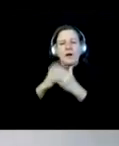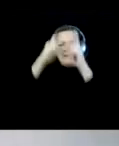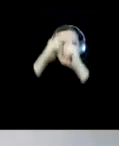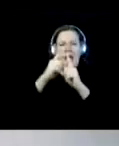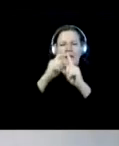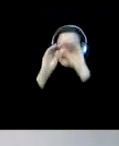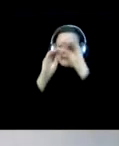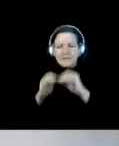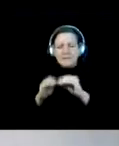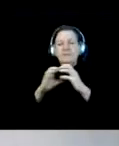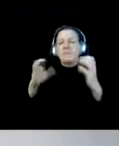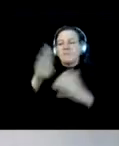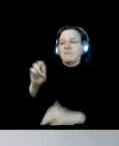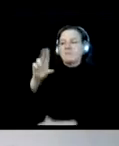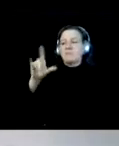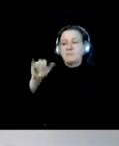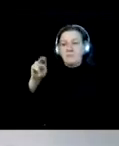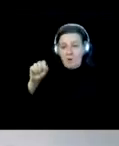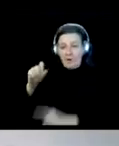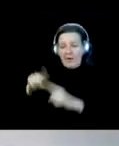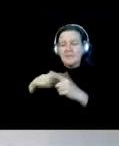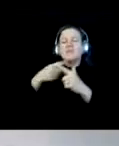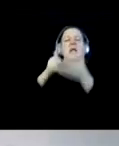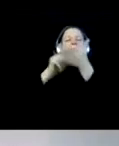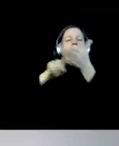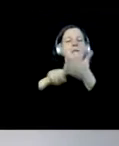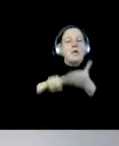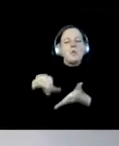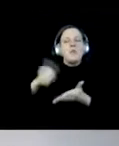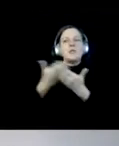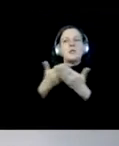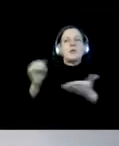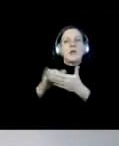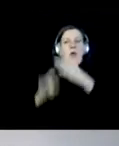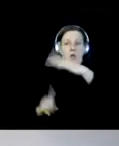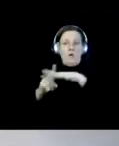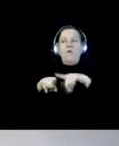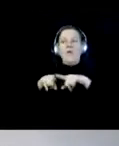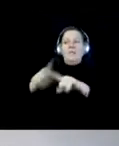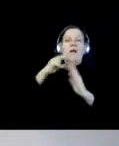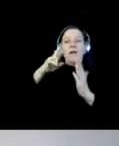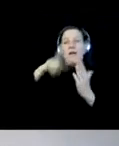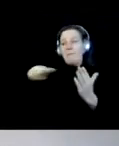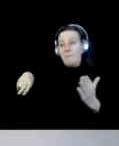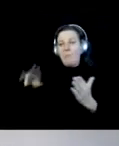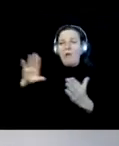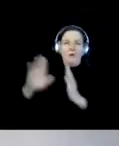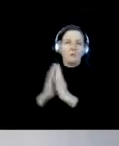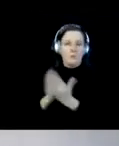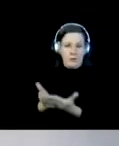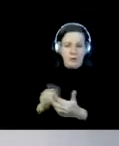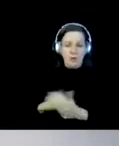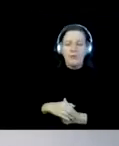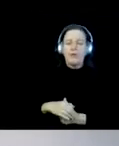a lot of the Berlant, and then like researching other things that came up while I was reading her text,